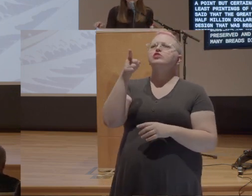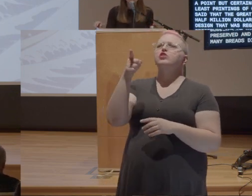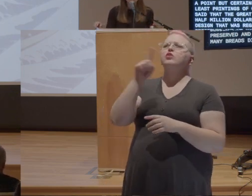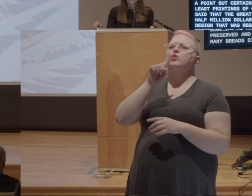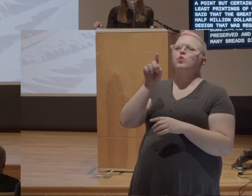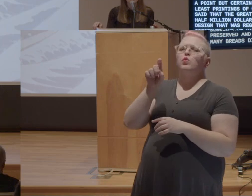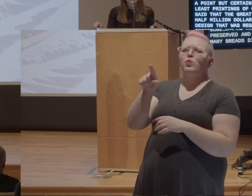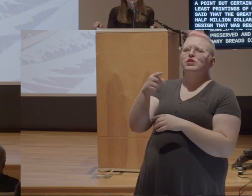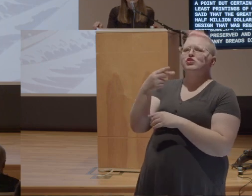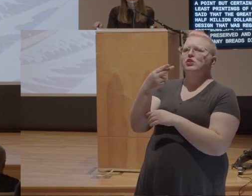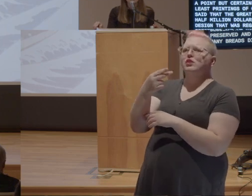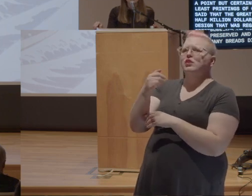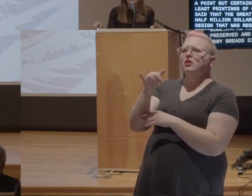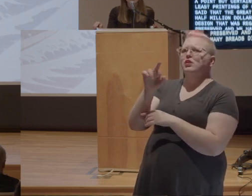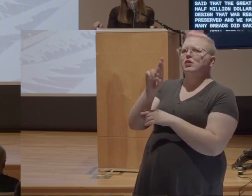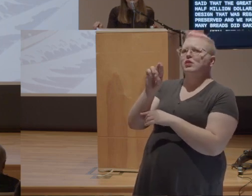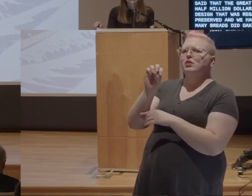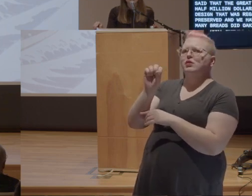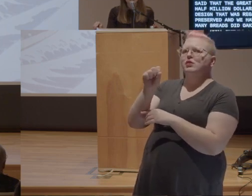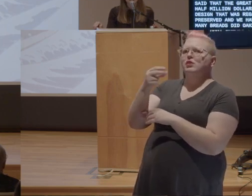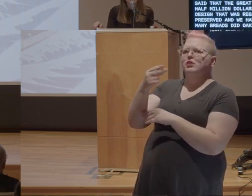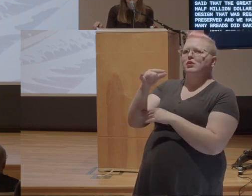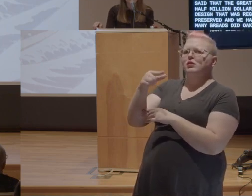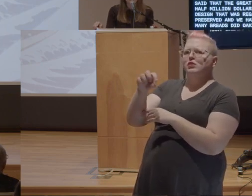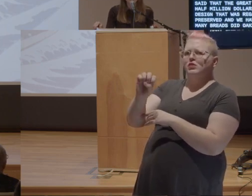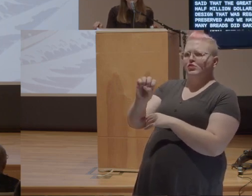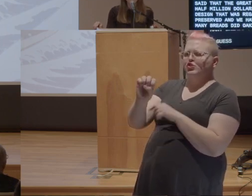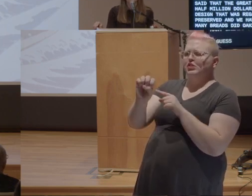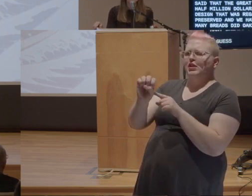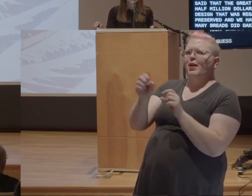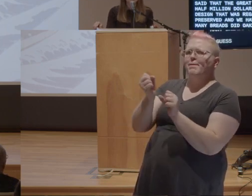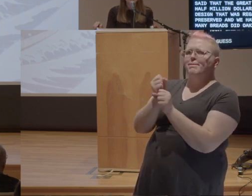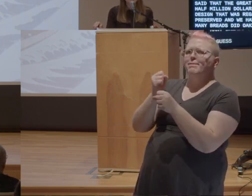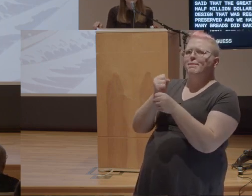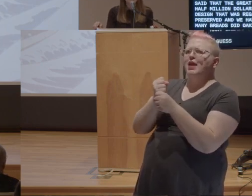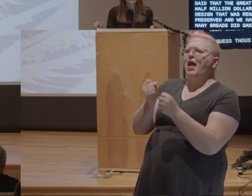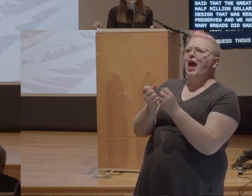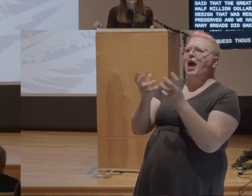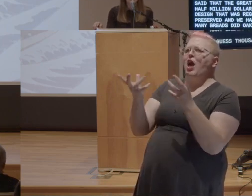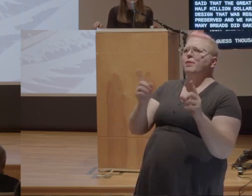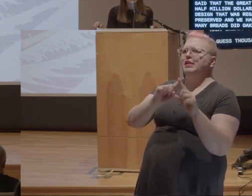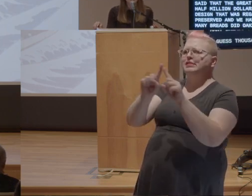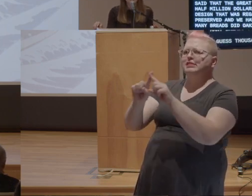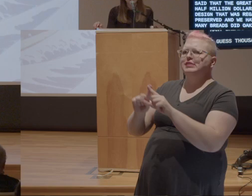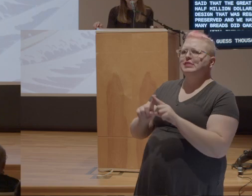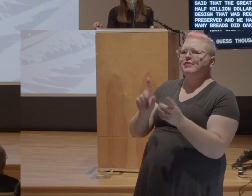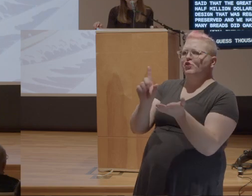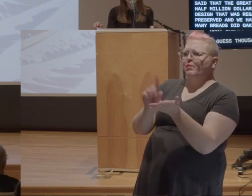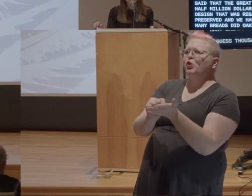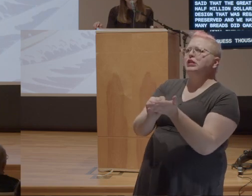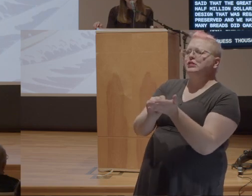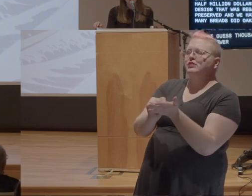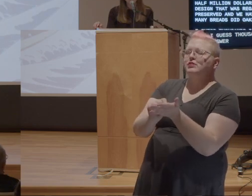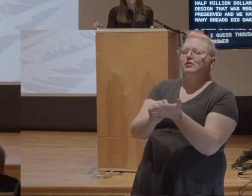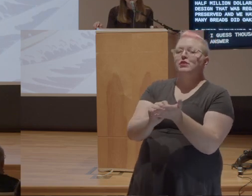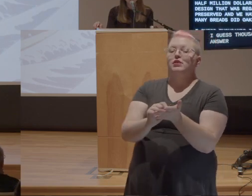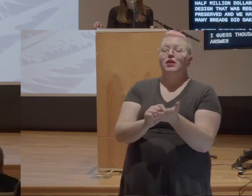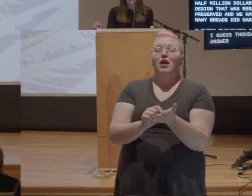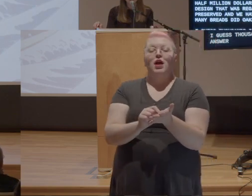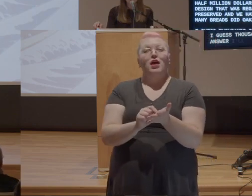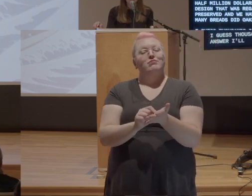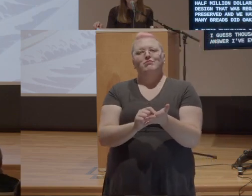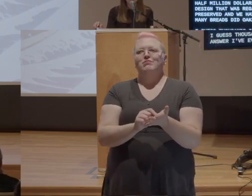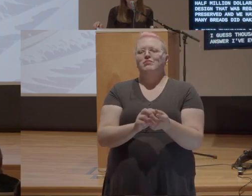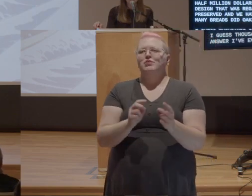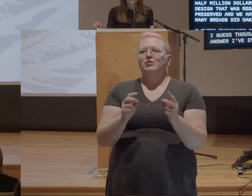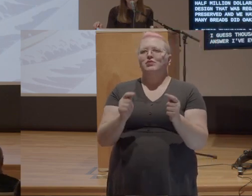prints? How many different prints, I guess? Thousands, I think, would be the short answer. They were both